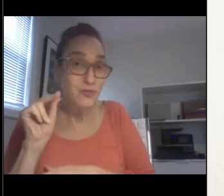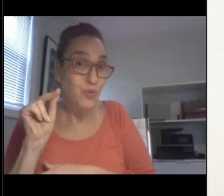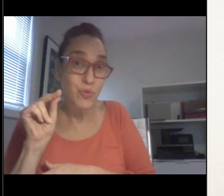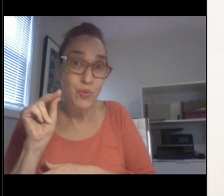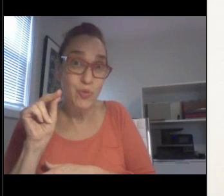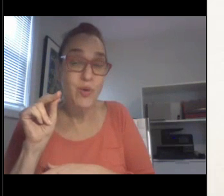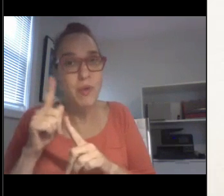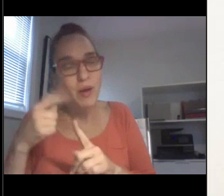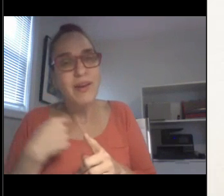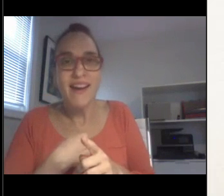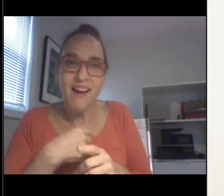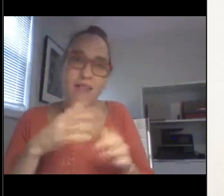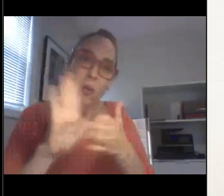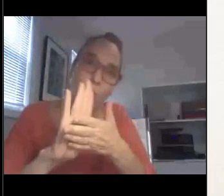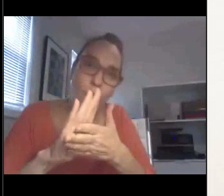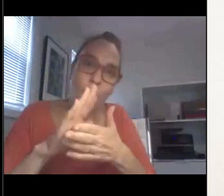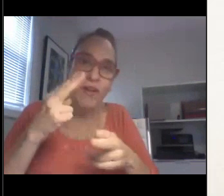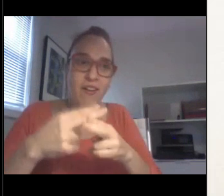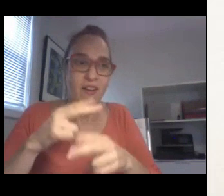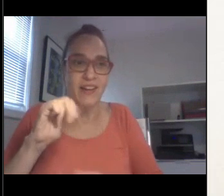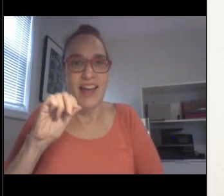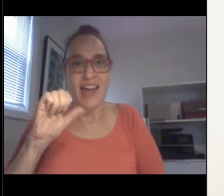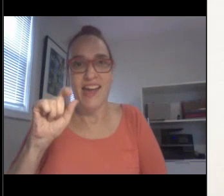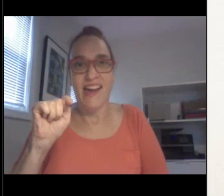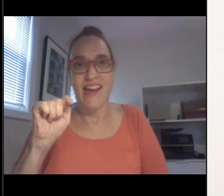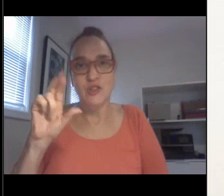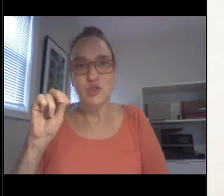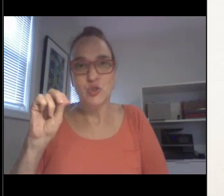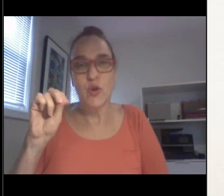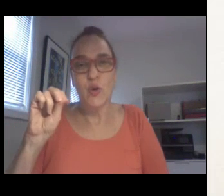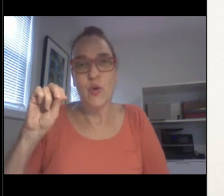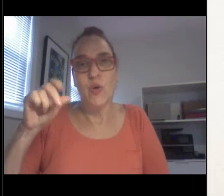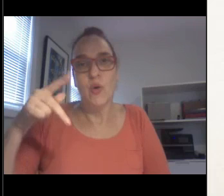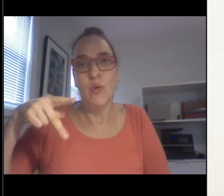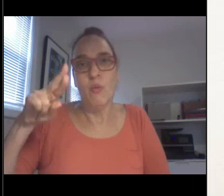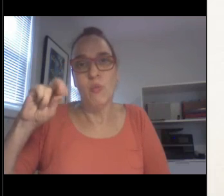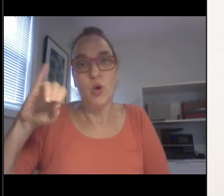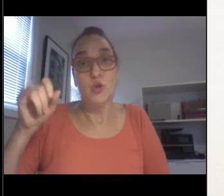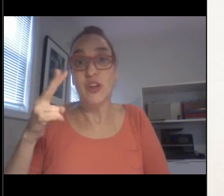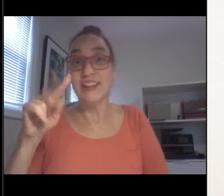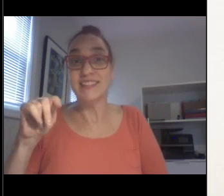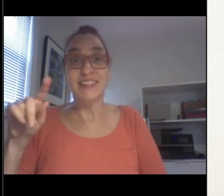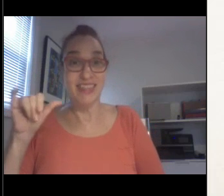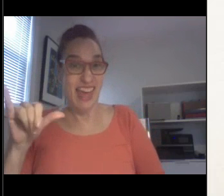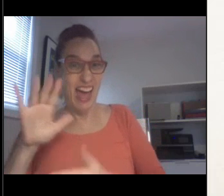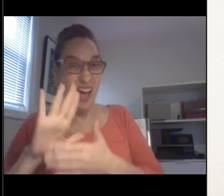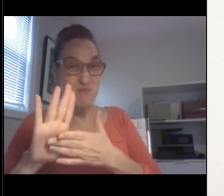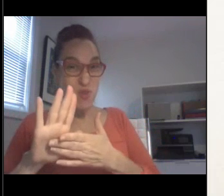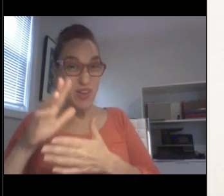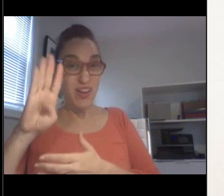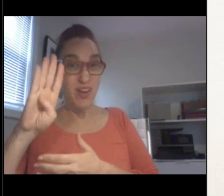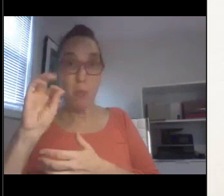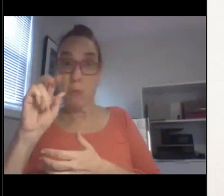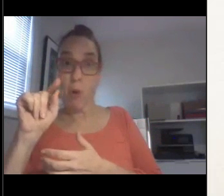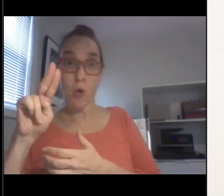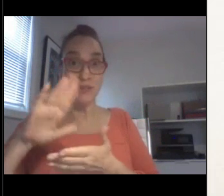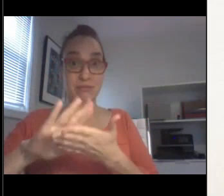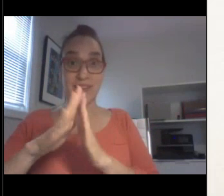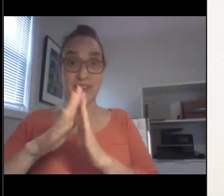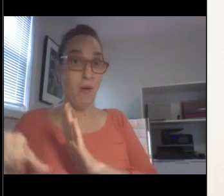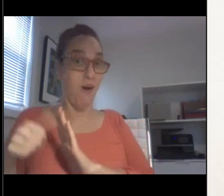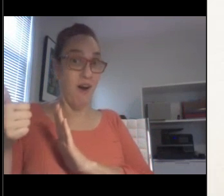astral projection. So Dalton has lived a few days outside of his body, but no one else. Everyone else has been in their body, and their body